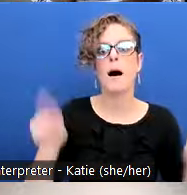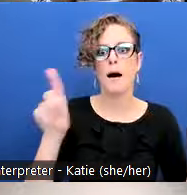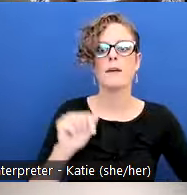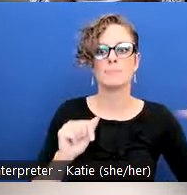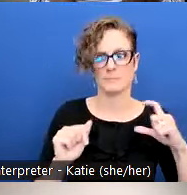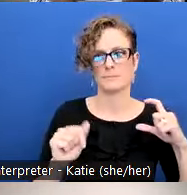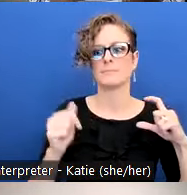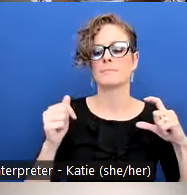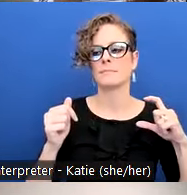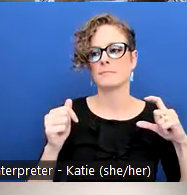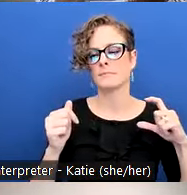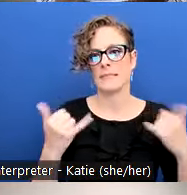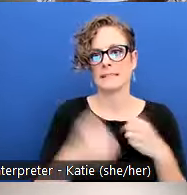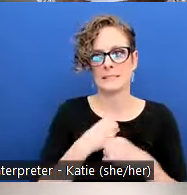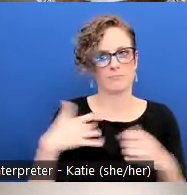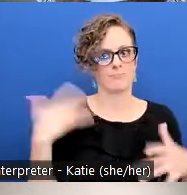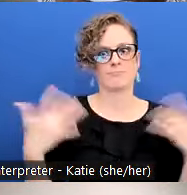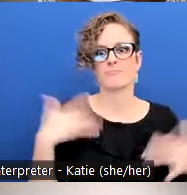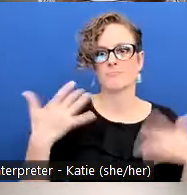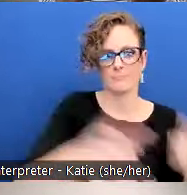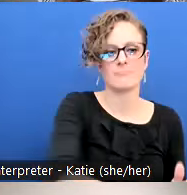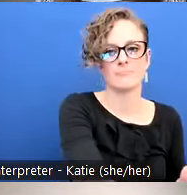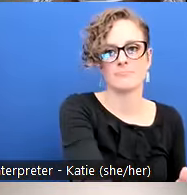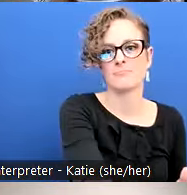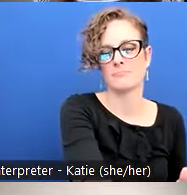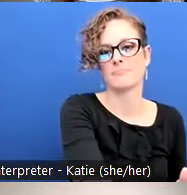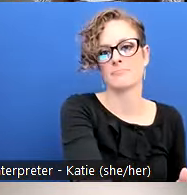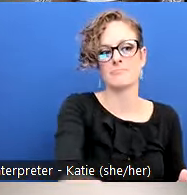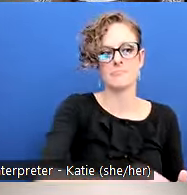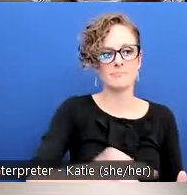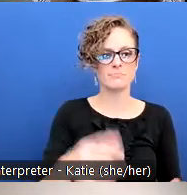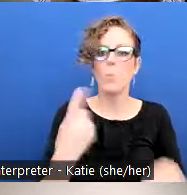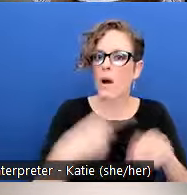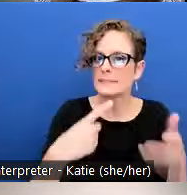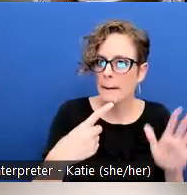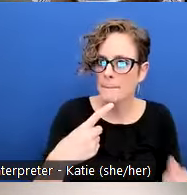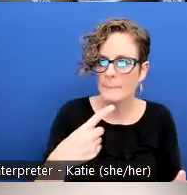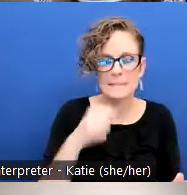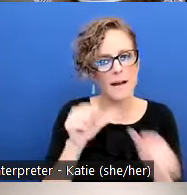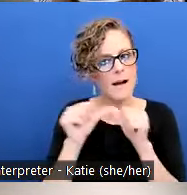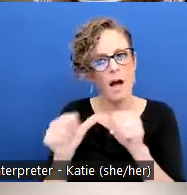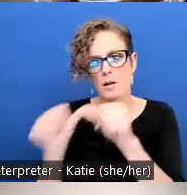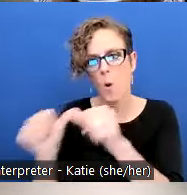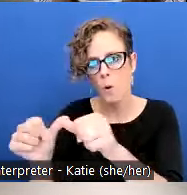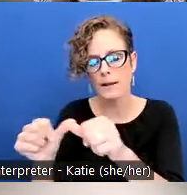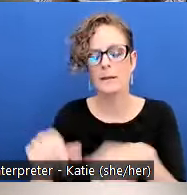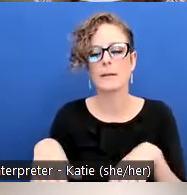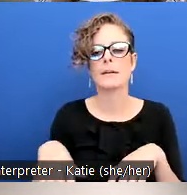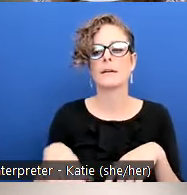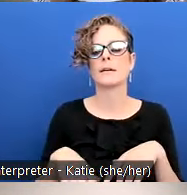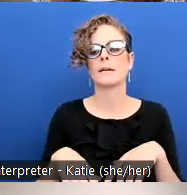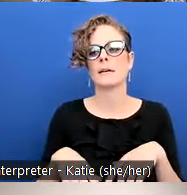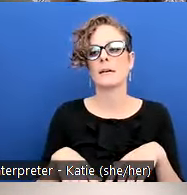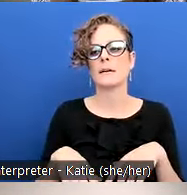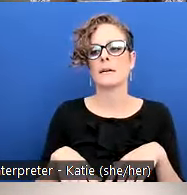time. So we were excited to see that this year. It is one time, so it's not ongoing, but we did get some money